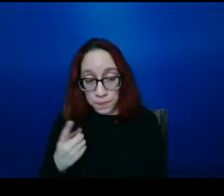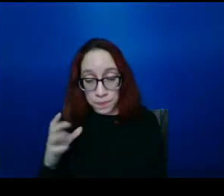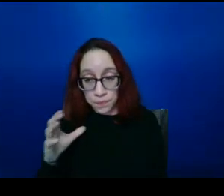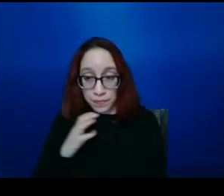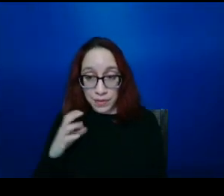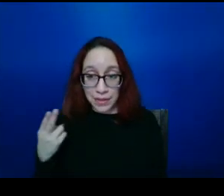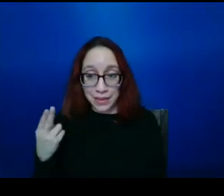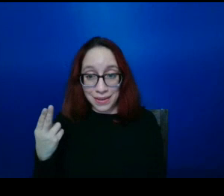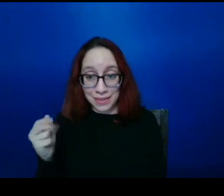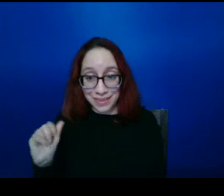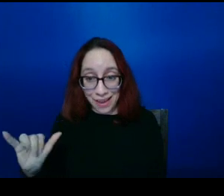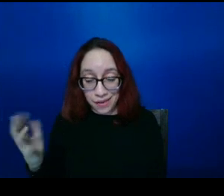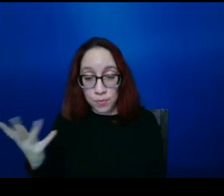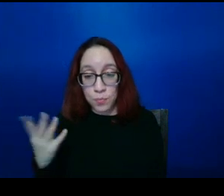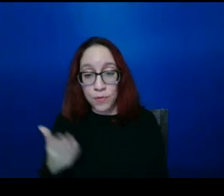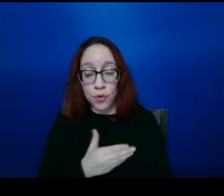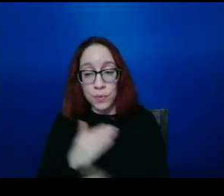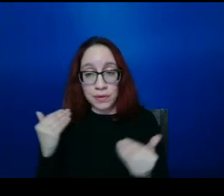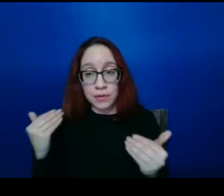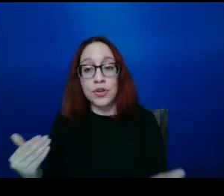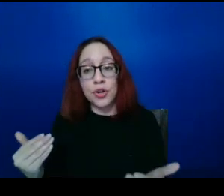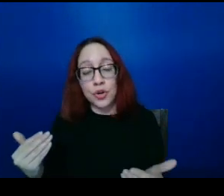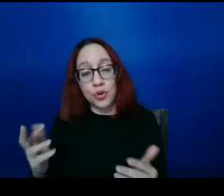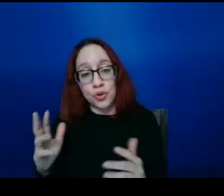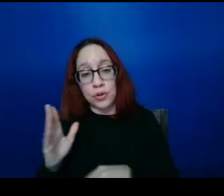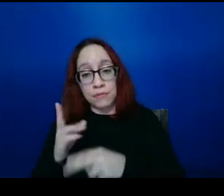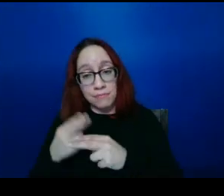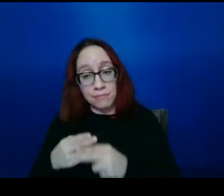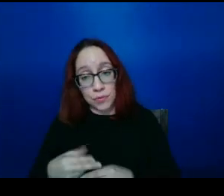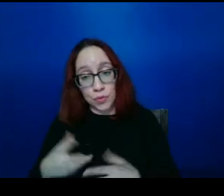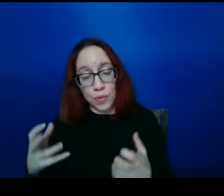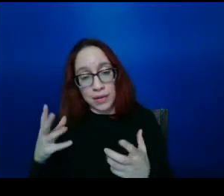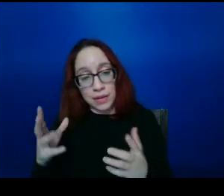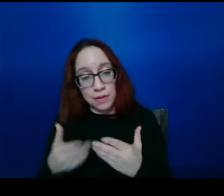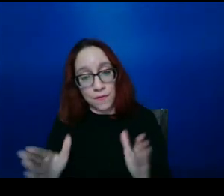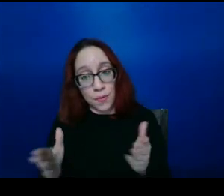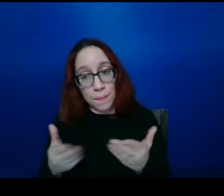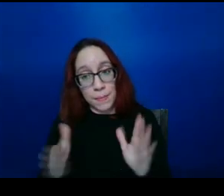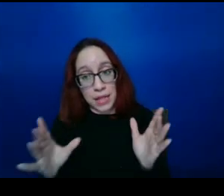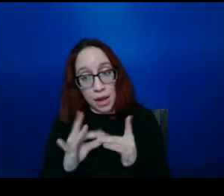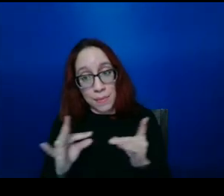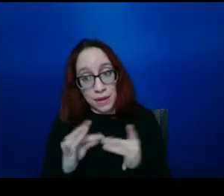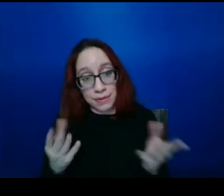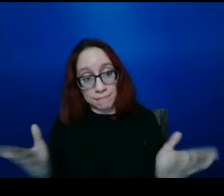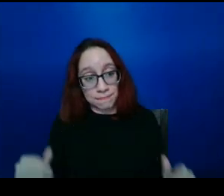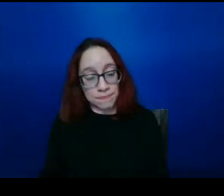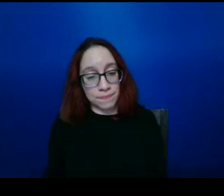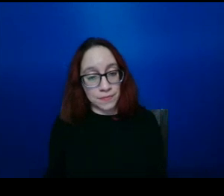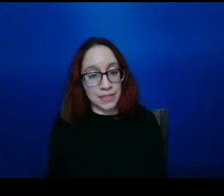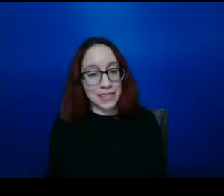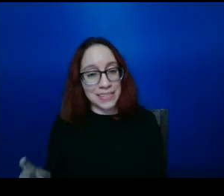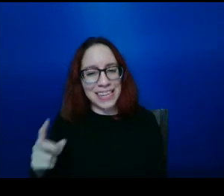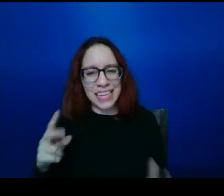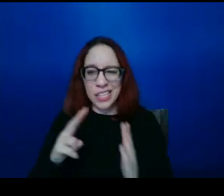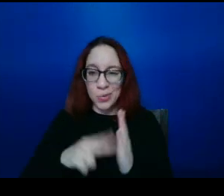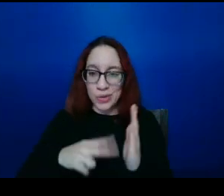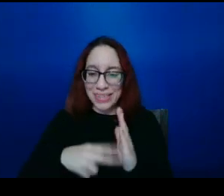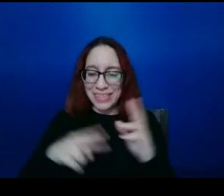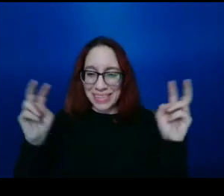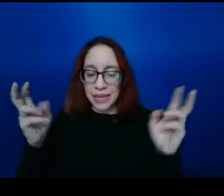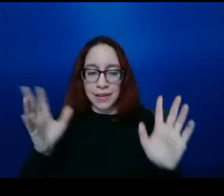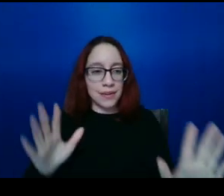Commissioner Hay. Before we proceed to the roll call, I'd like to hear now for public comment on this item. I do need to read the title. Oh, I'm